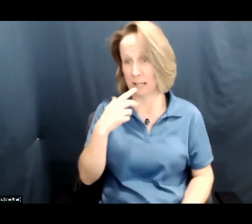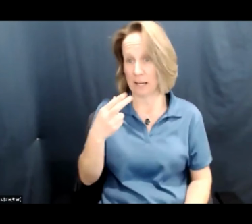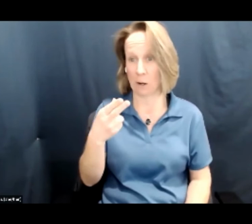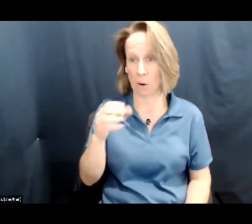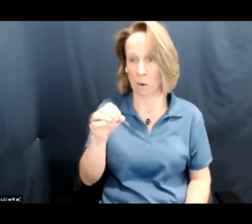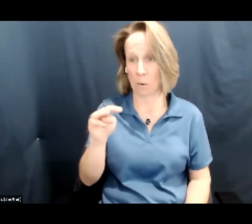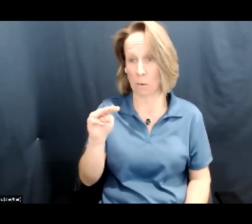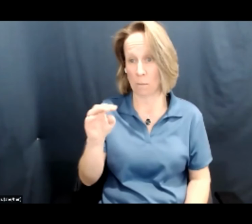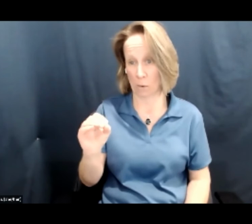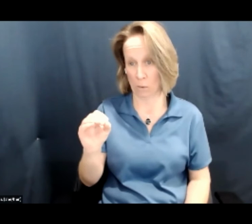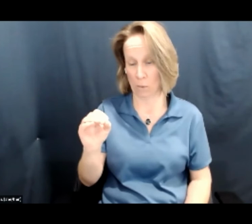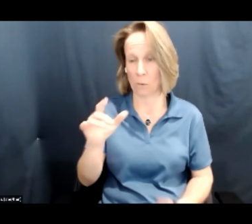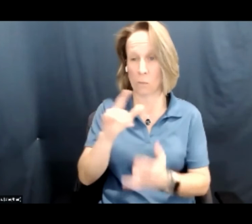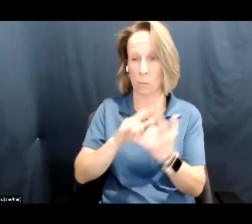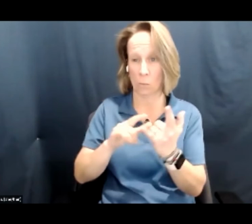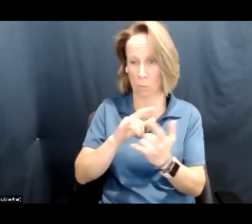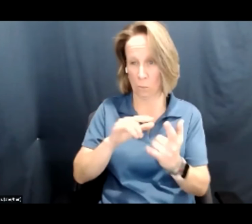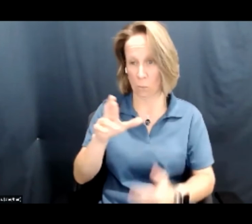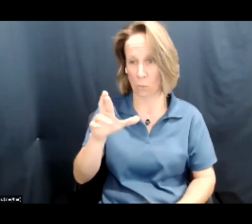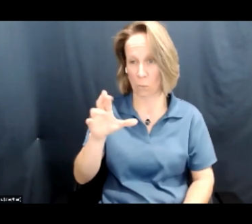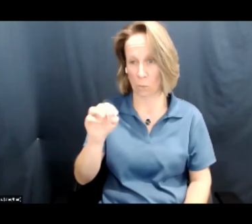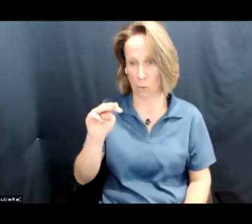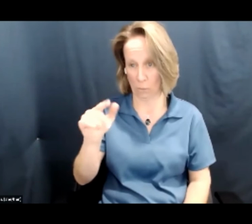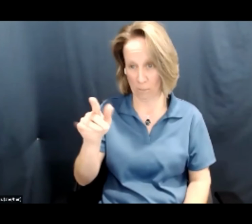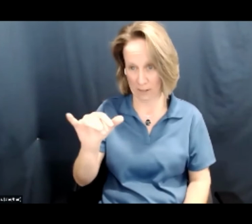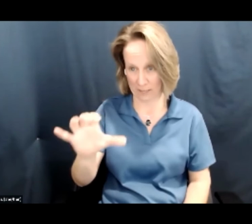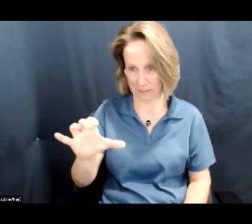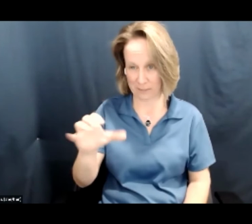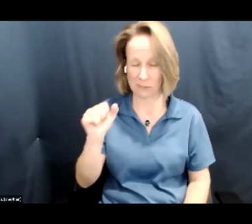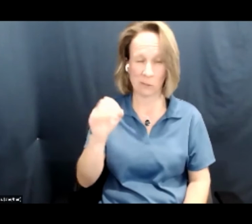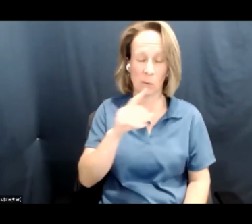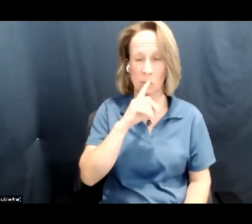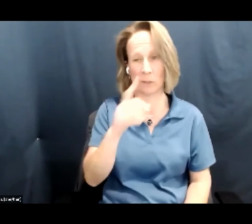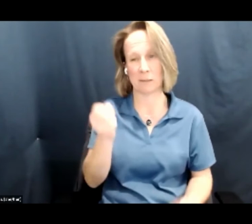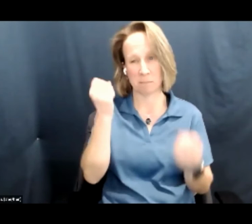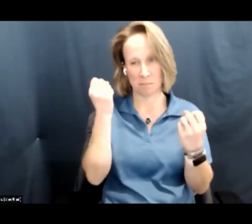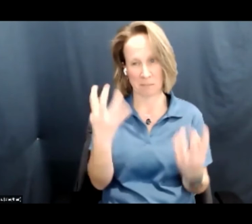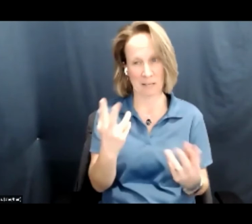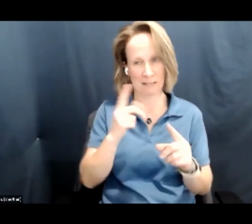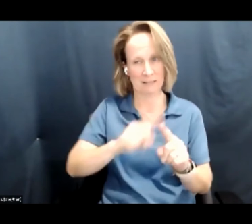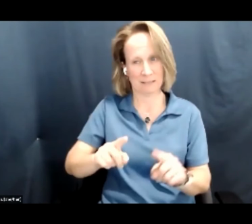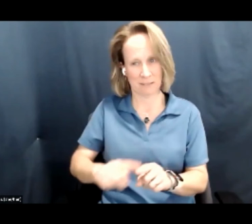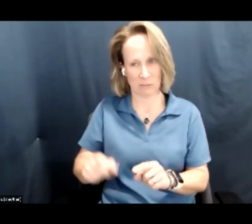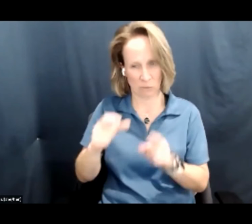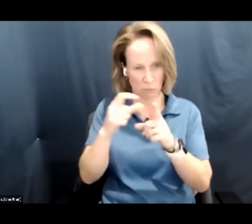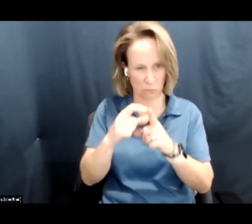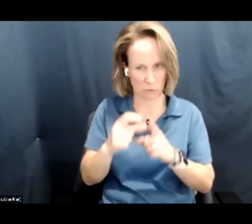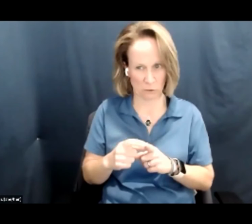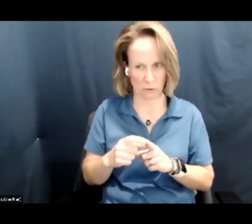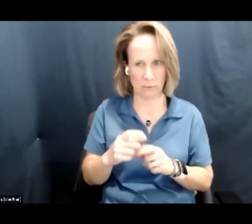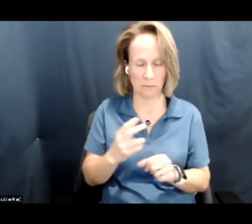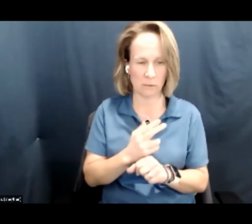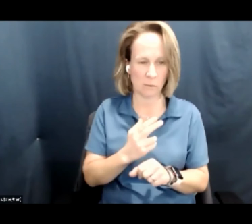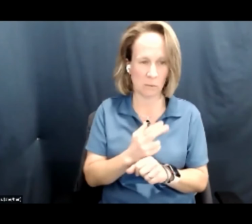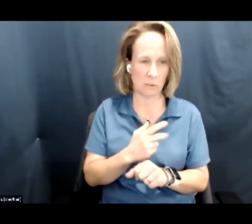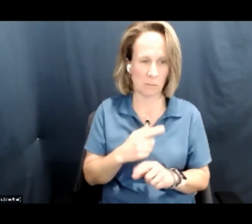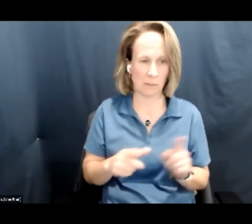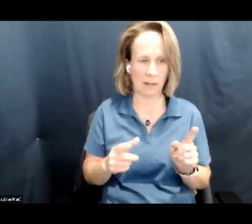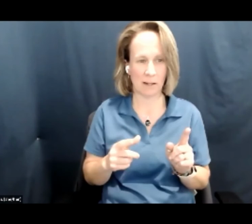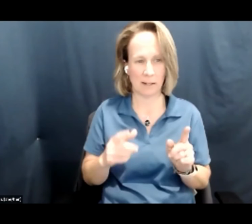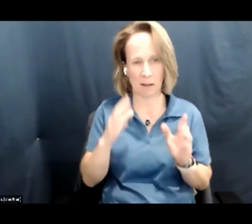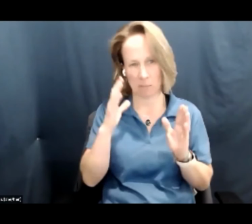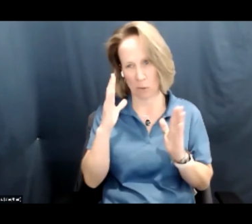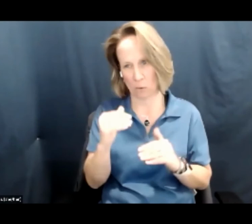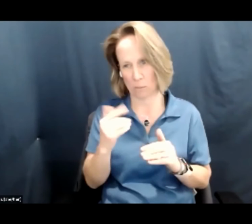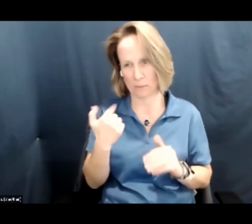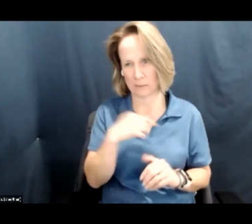right? So again, there's many, many different terms that someone may use, but I'm hoping that we feel a little bit more like